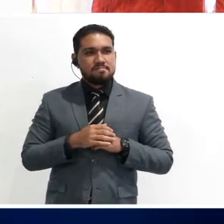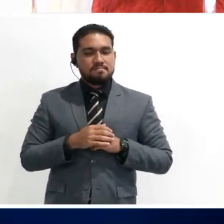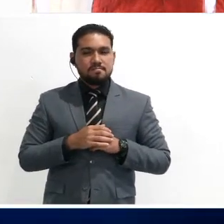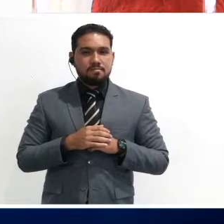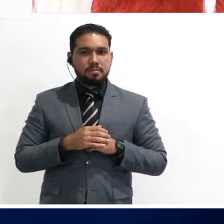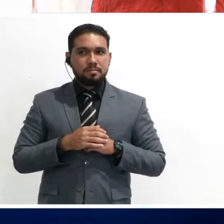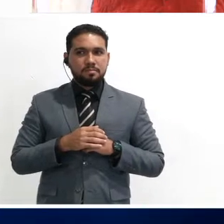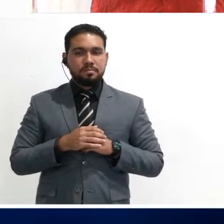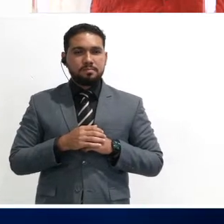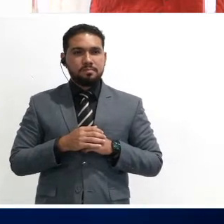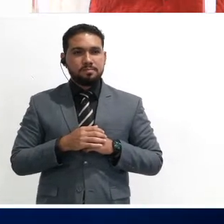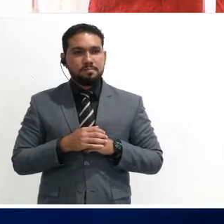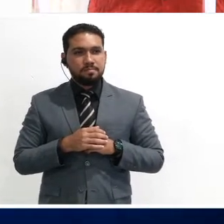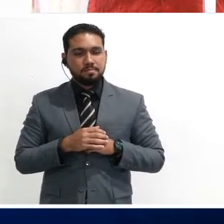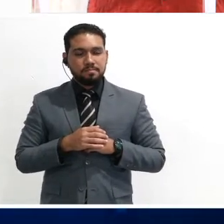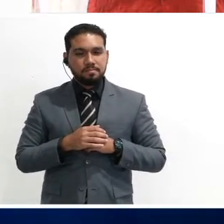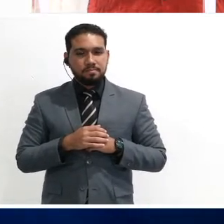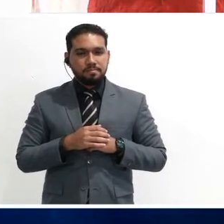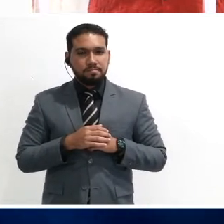In general,